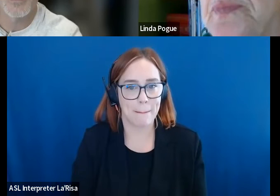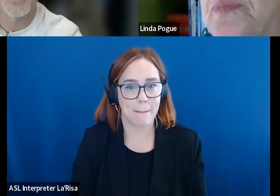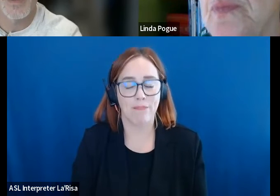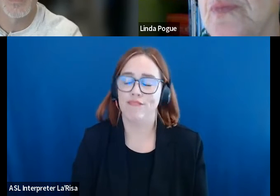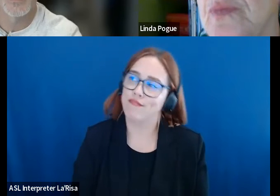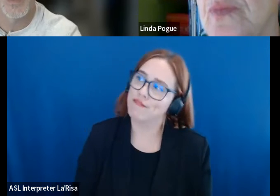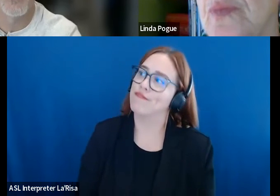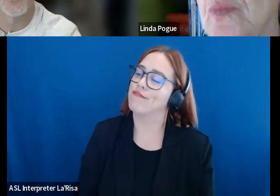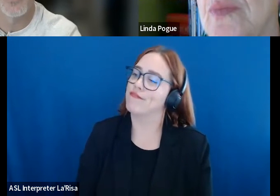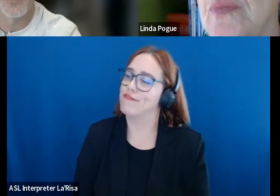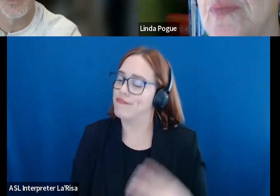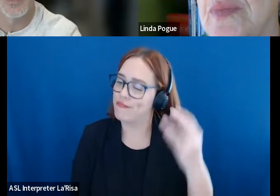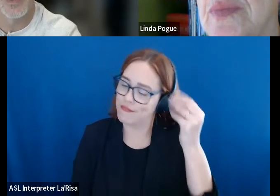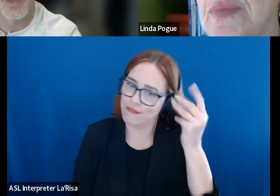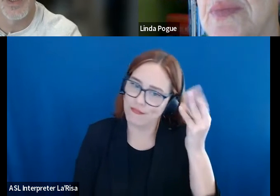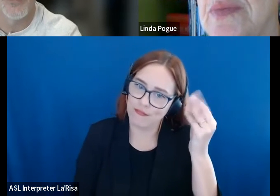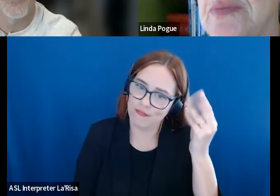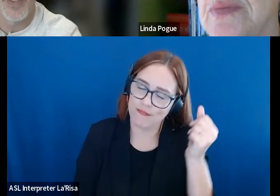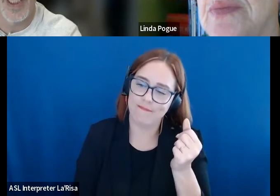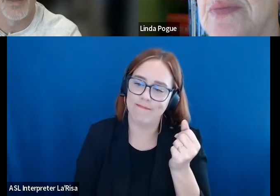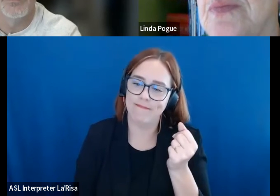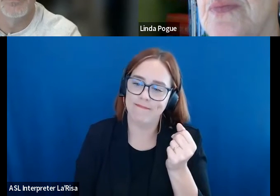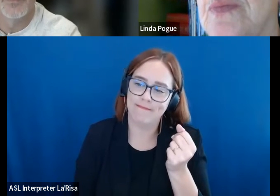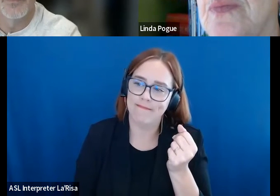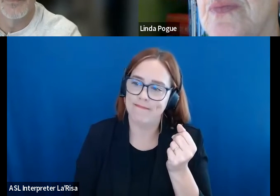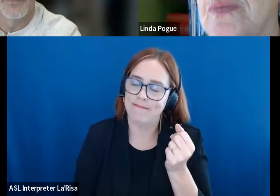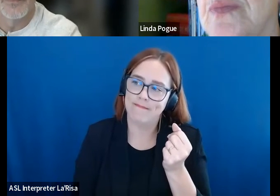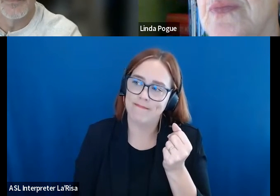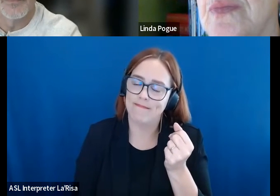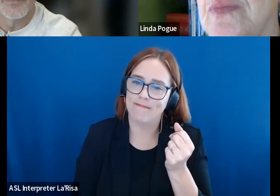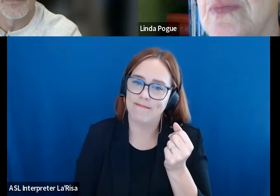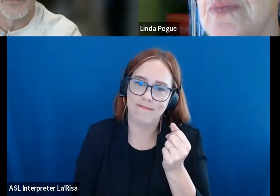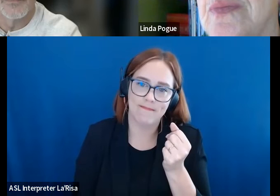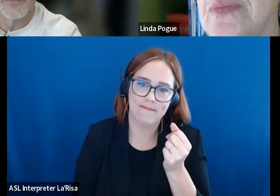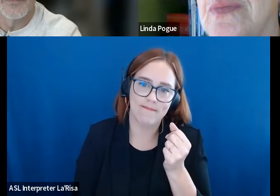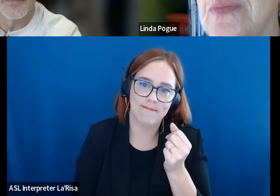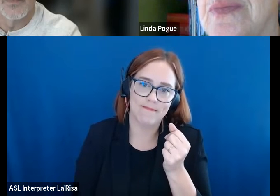Probably the biggest thing that I've learned is,